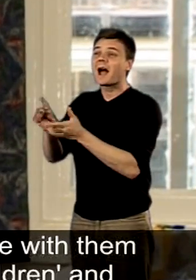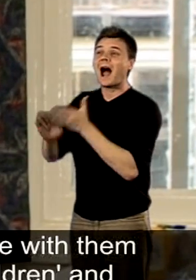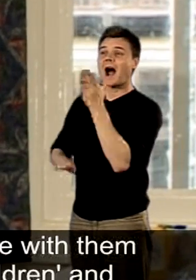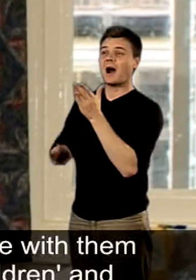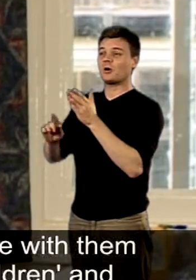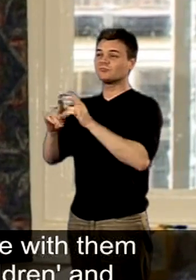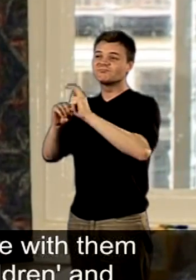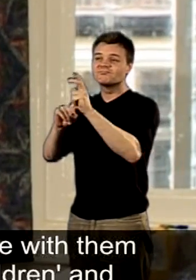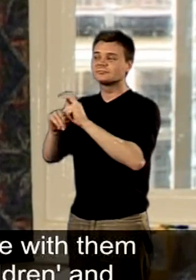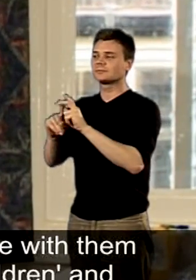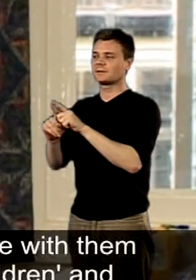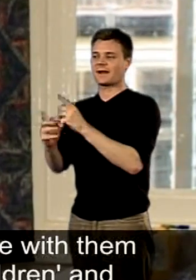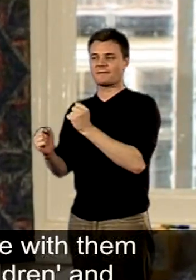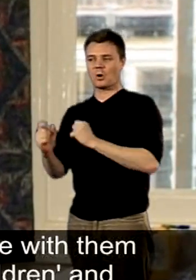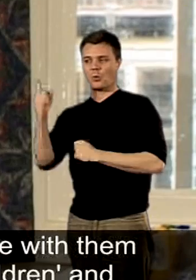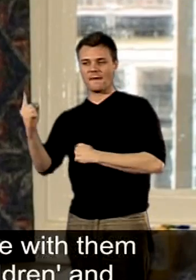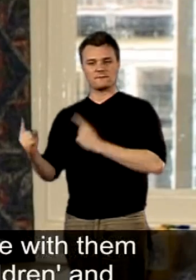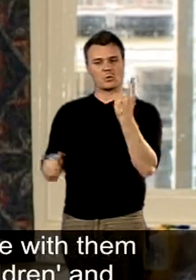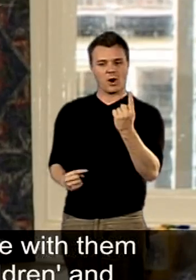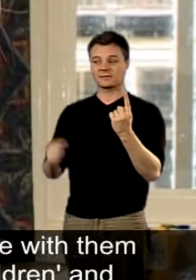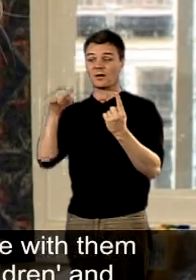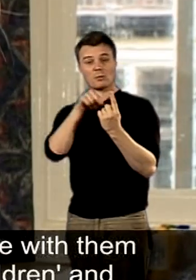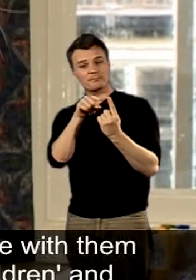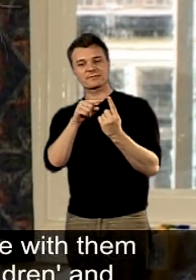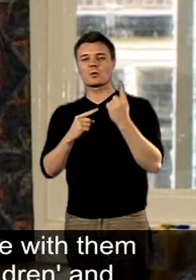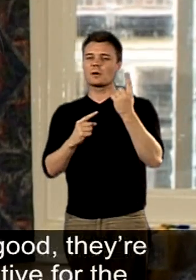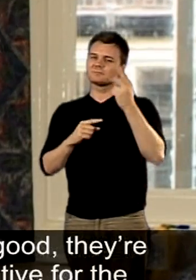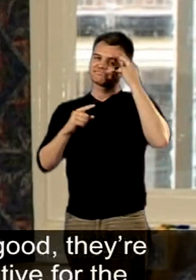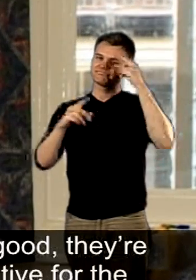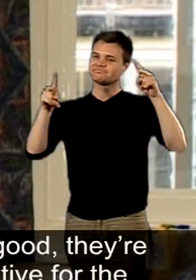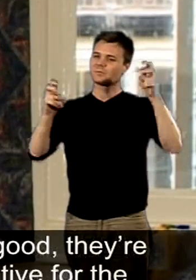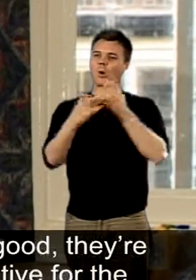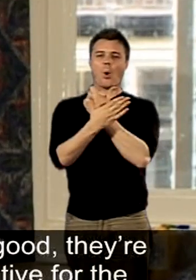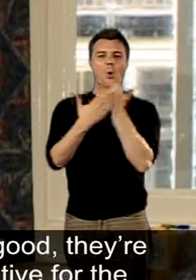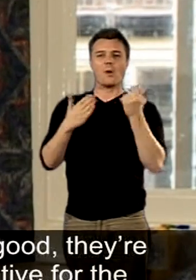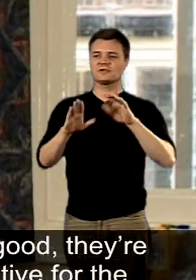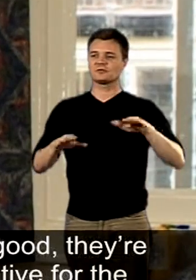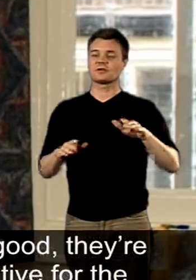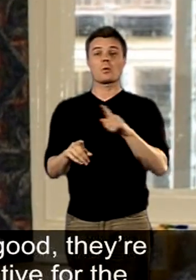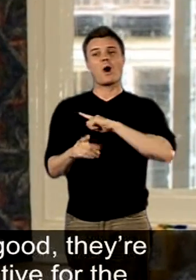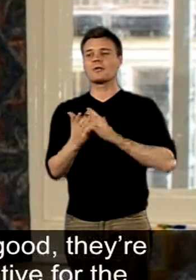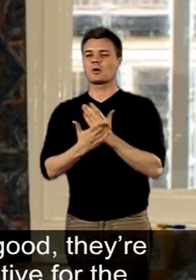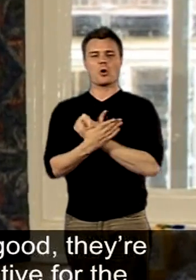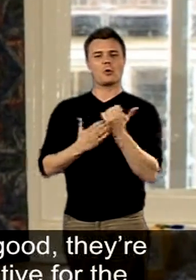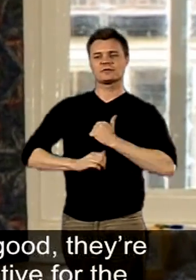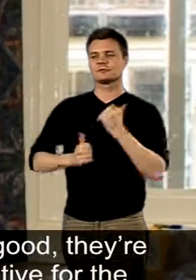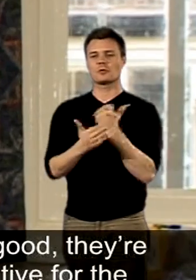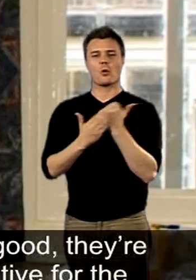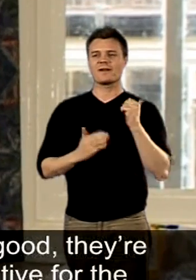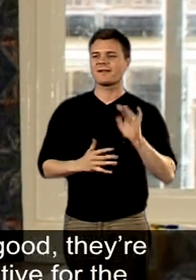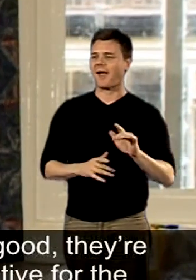have a one-for-one. So they take with them one of what we call our always children, and that's the children who are always good, they're always there. So they